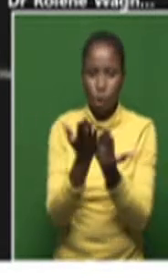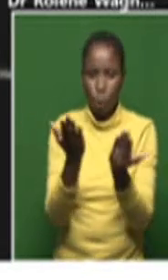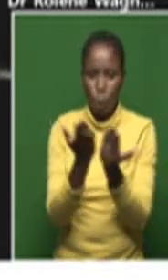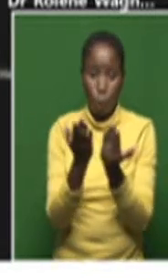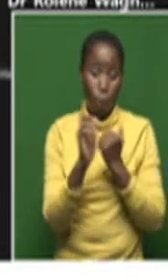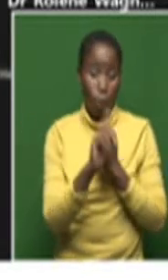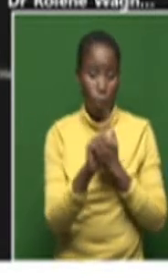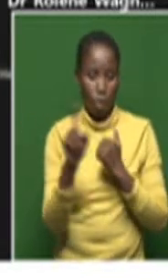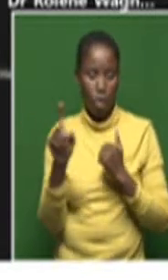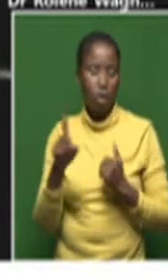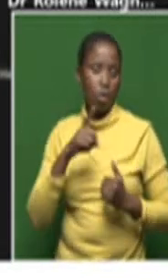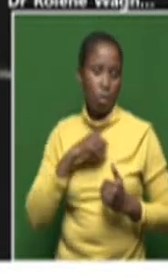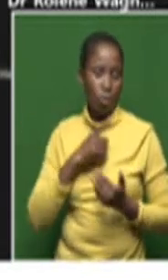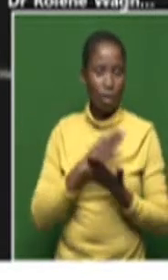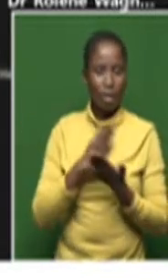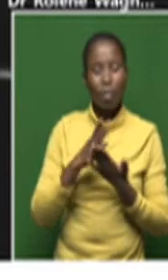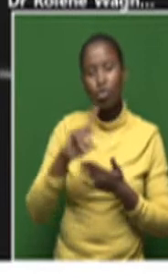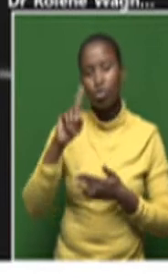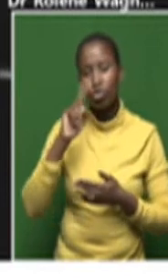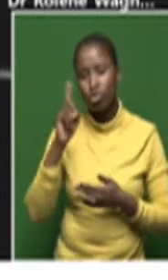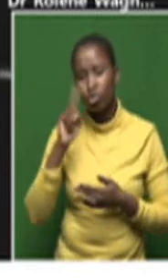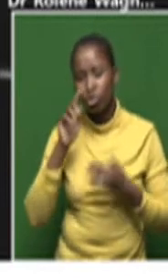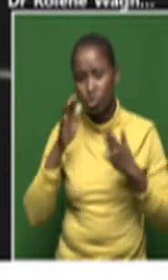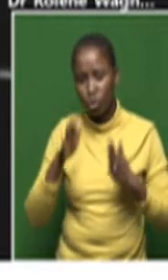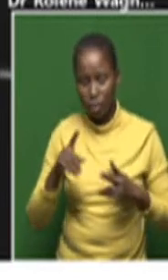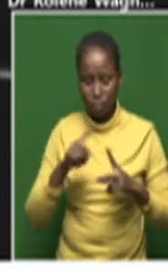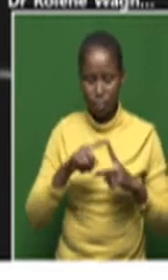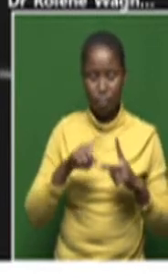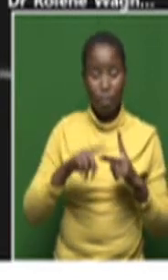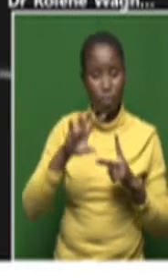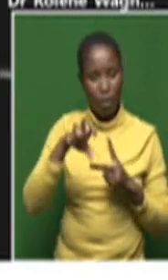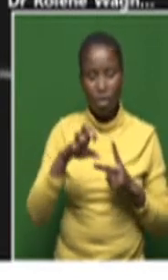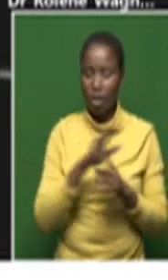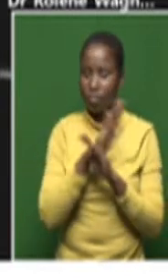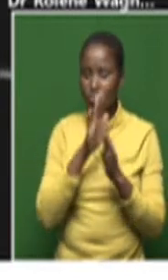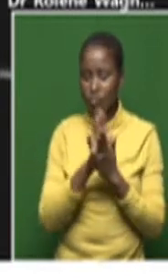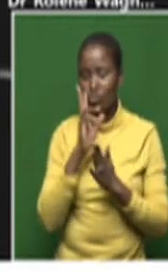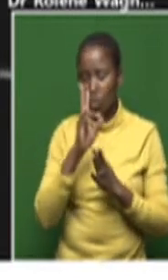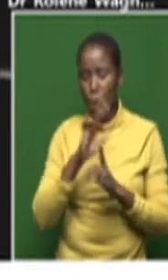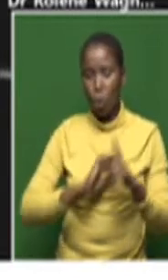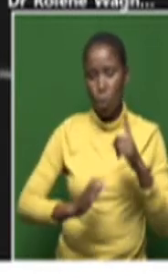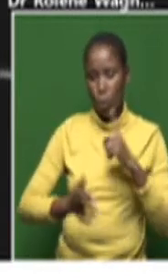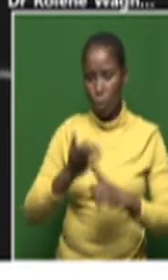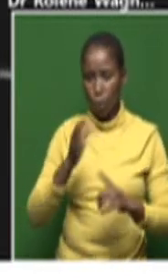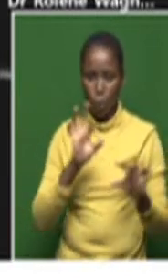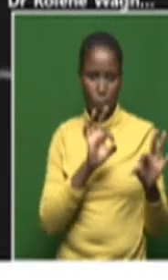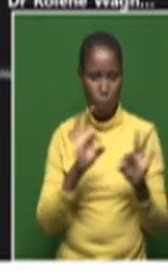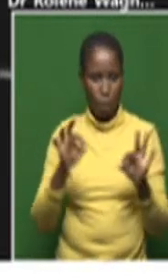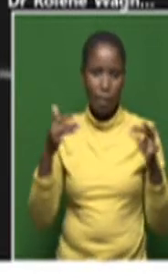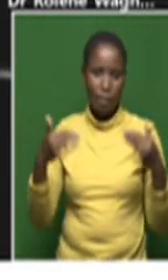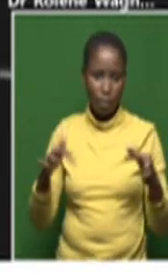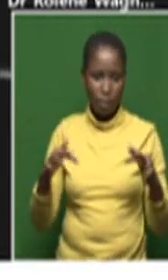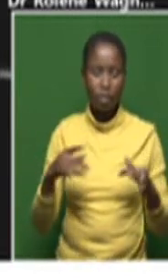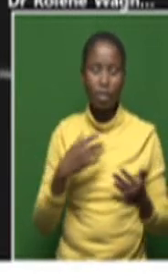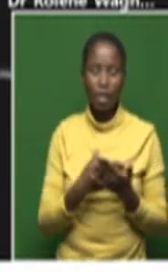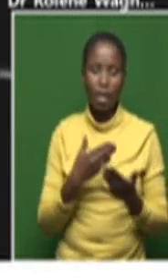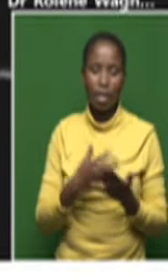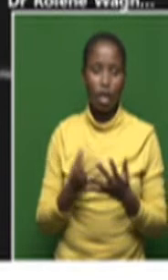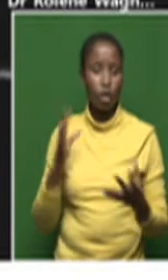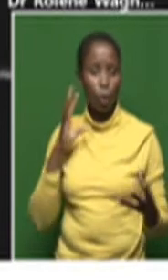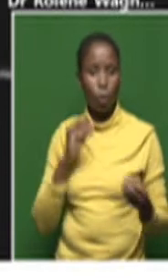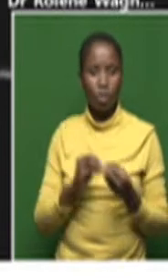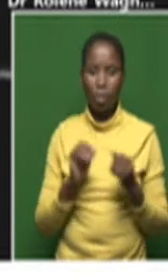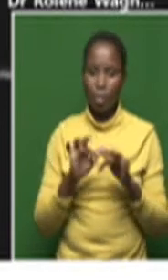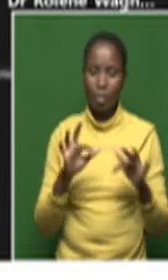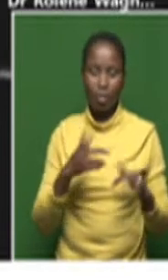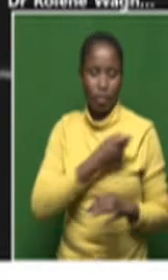to vaccinate all of our educators in the province, and that was quite a successful endeavor as well, contributing to the total numbers of people vaccinated